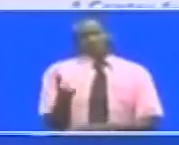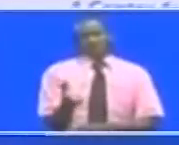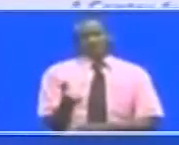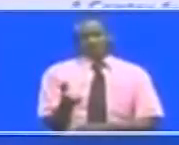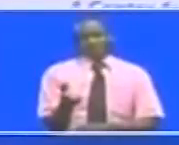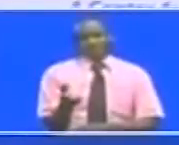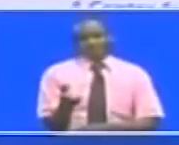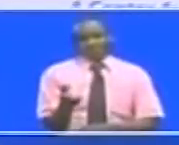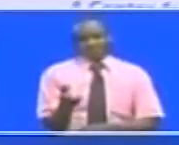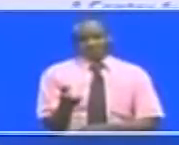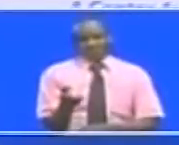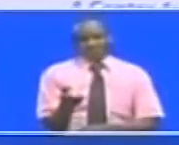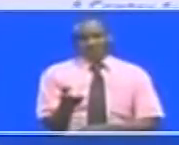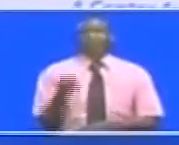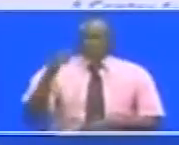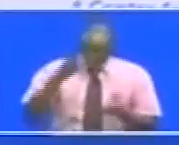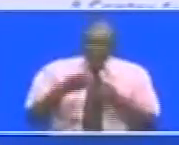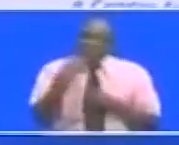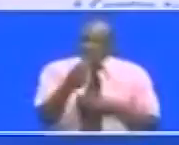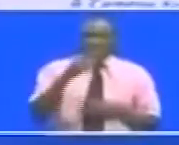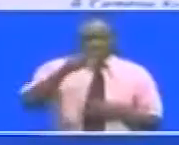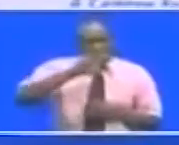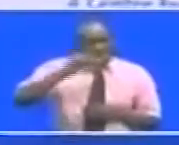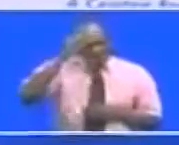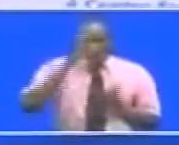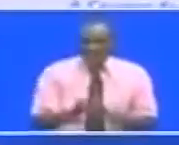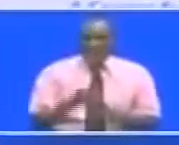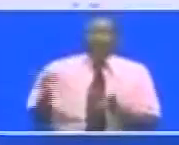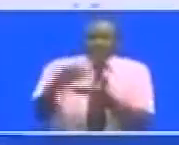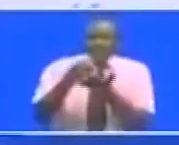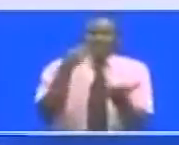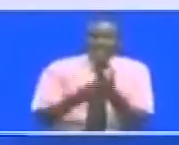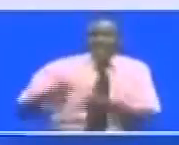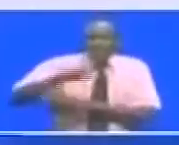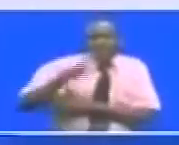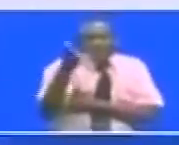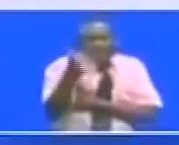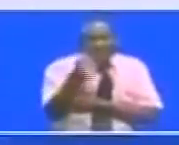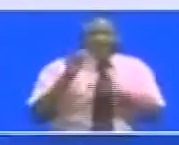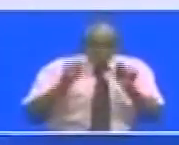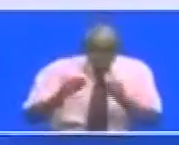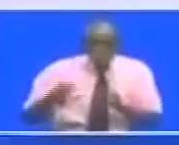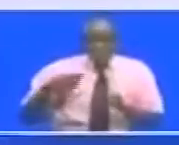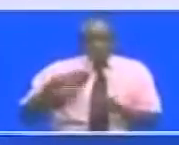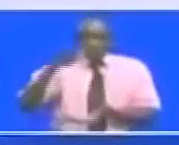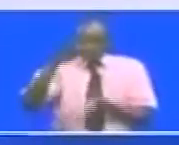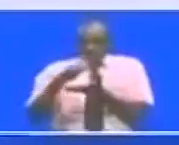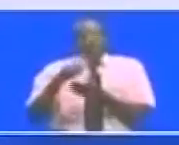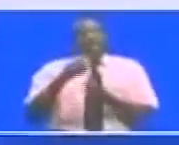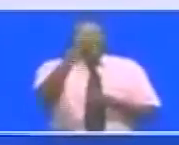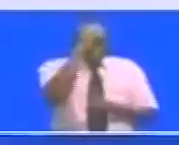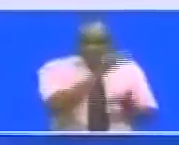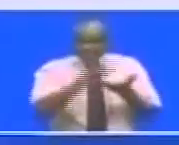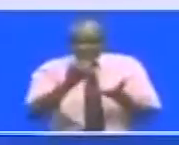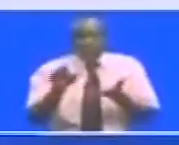freeze. So it's something we need to tell the governors, look, collect local revenue so that we start reducing what